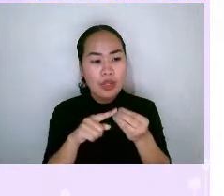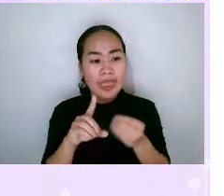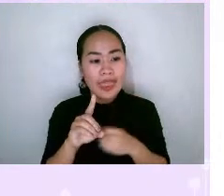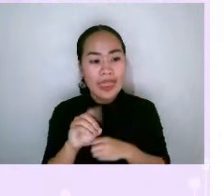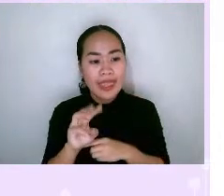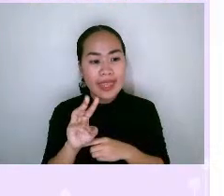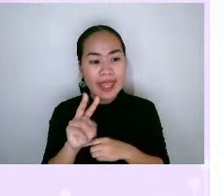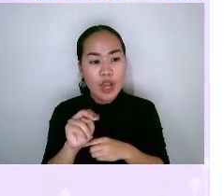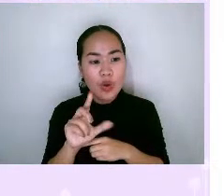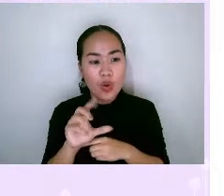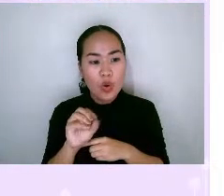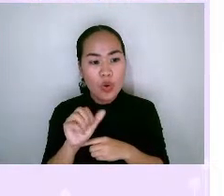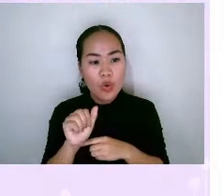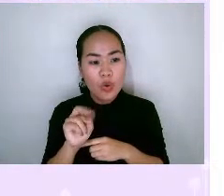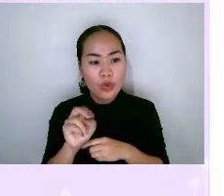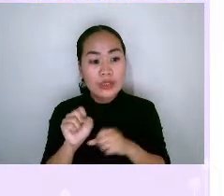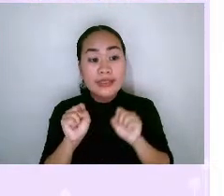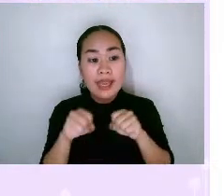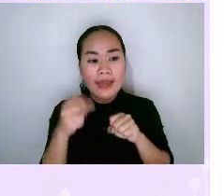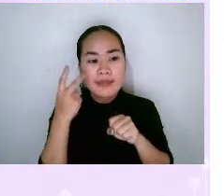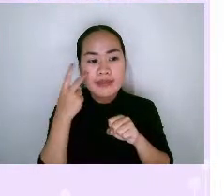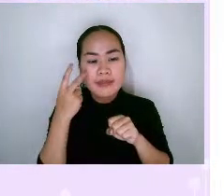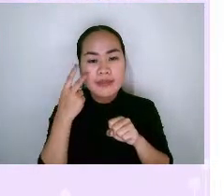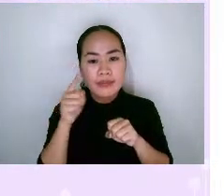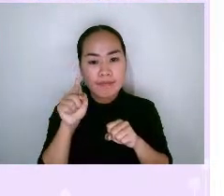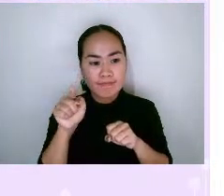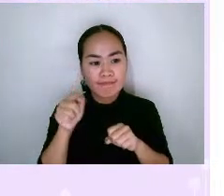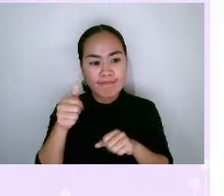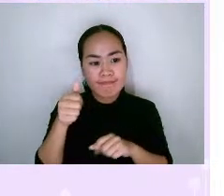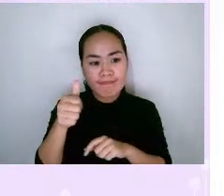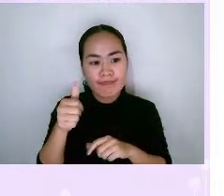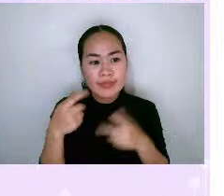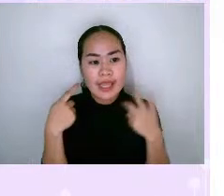you're viewing all sections of the course.